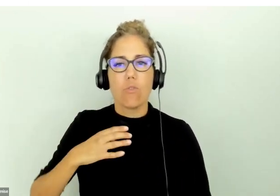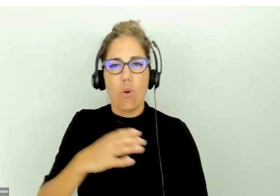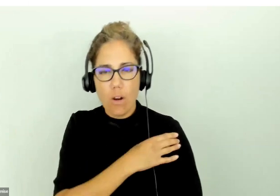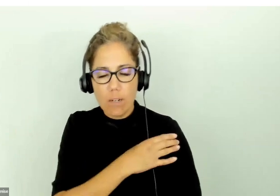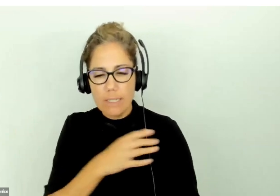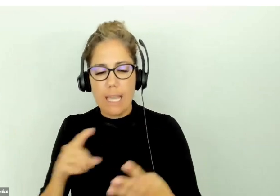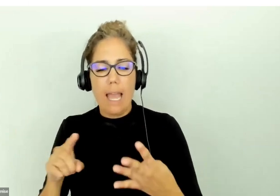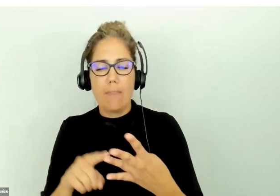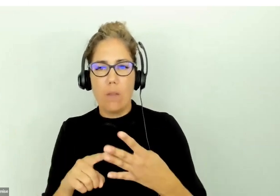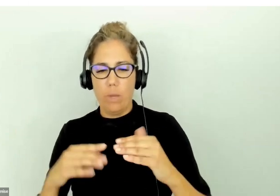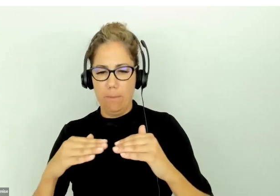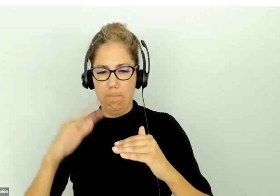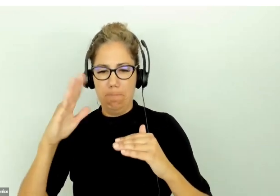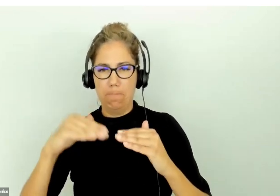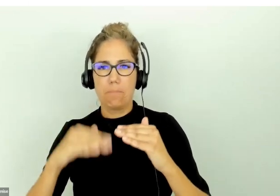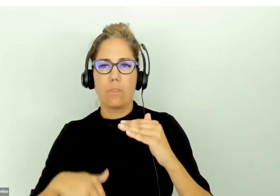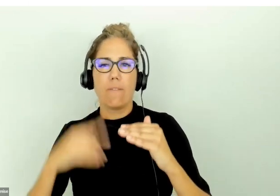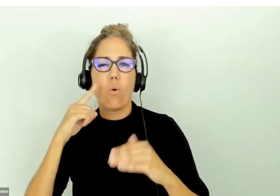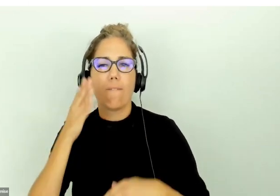future progress.